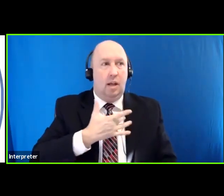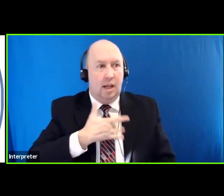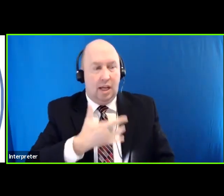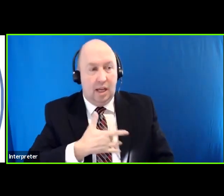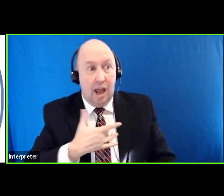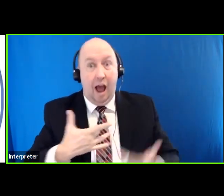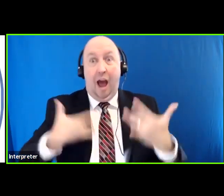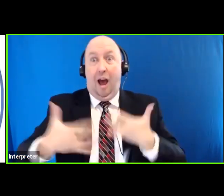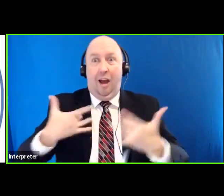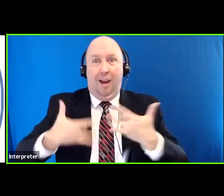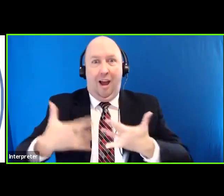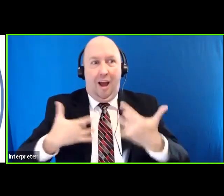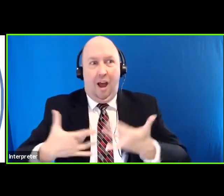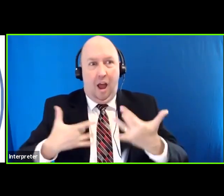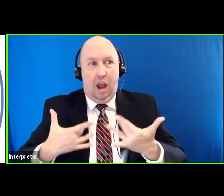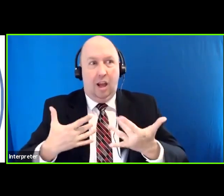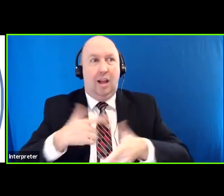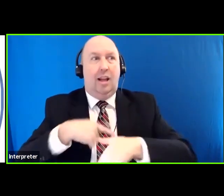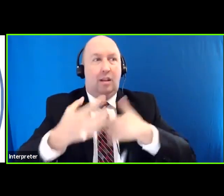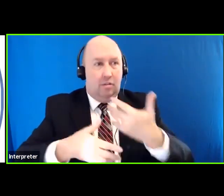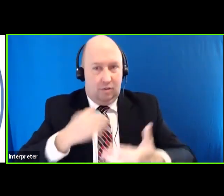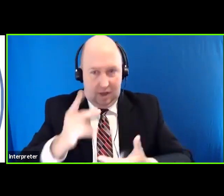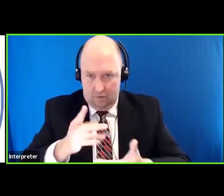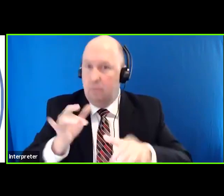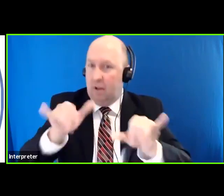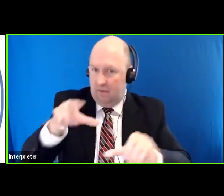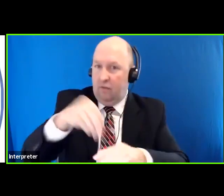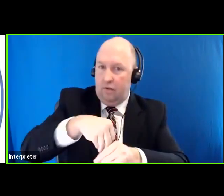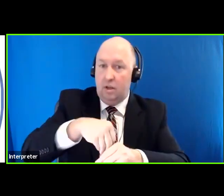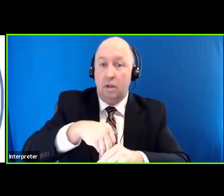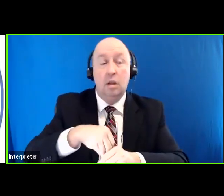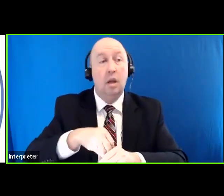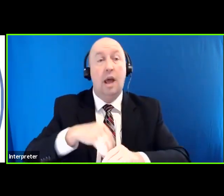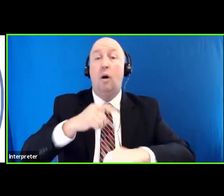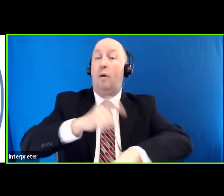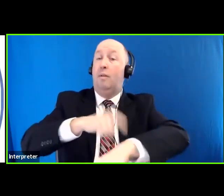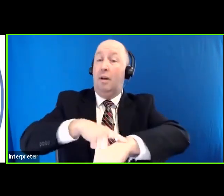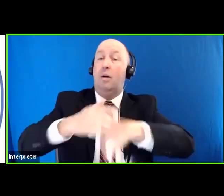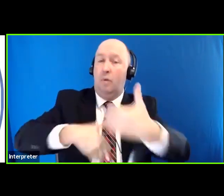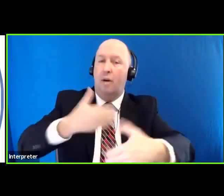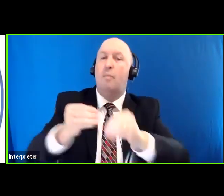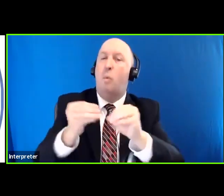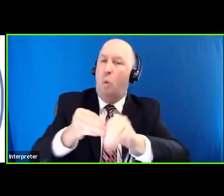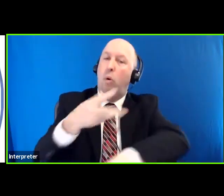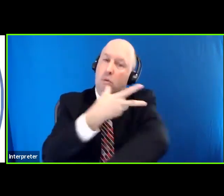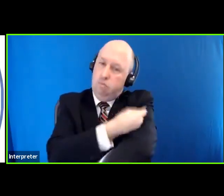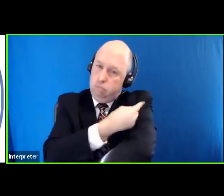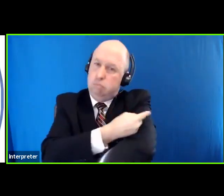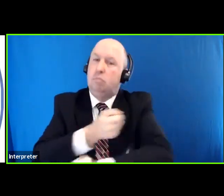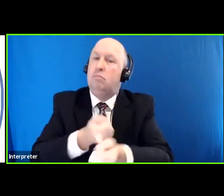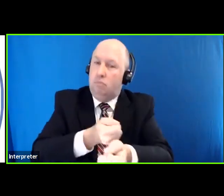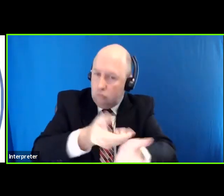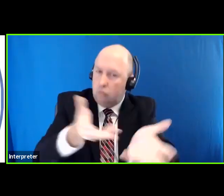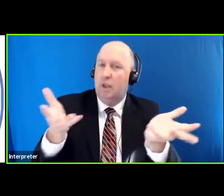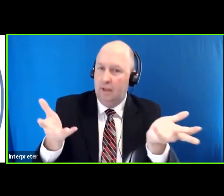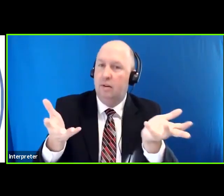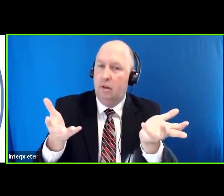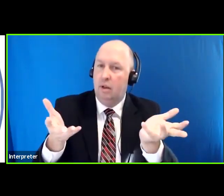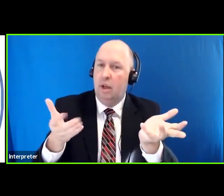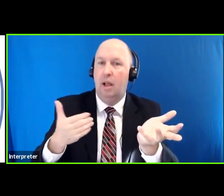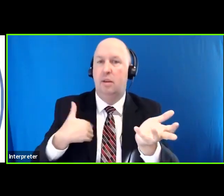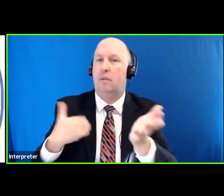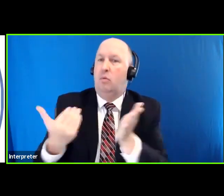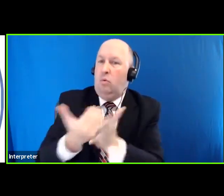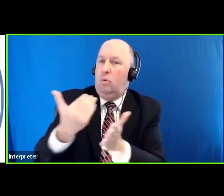excited about the vaccine and helping our community. Eventually, more doses will be released as new vaccines